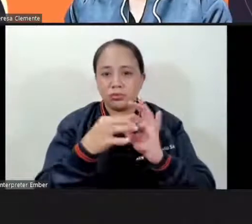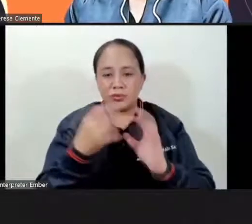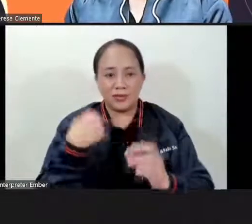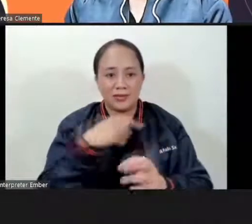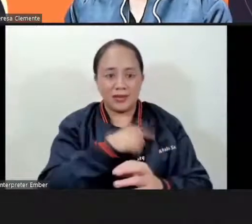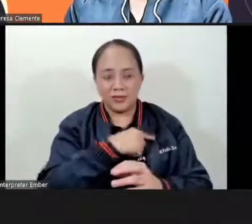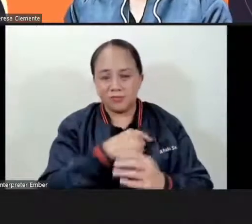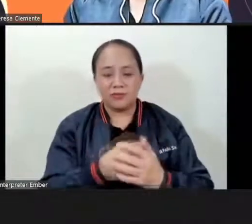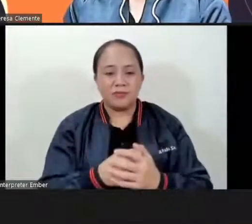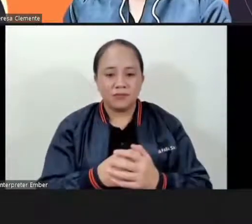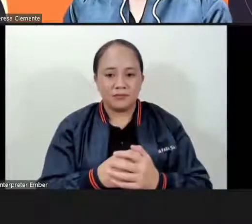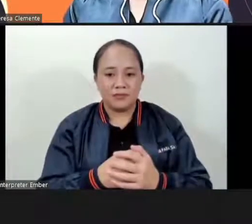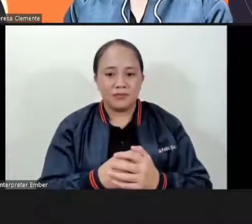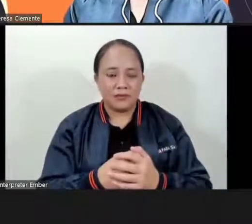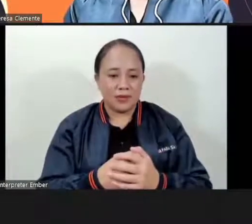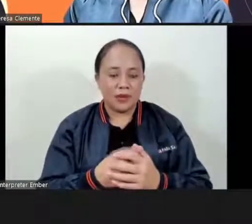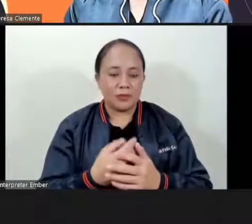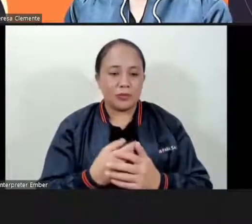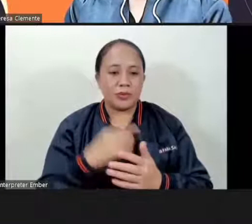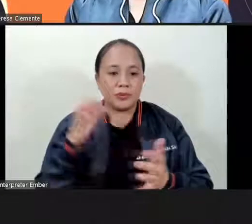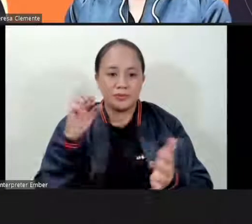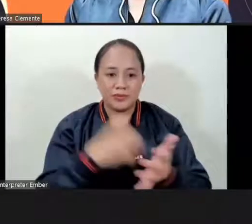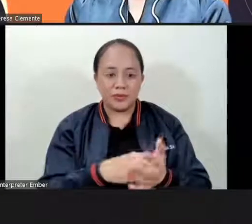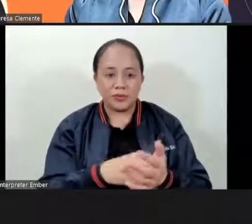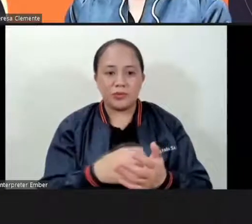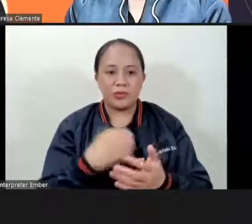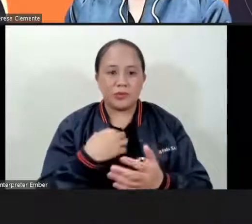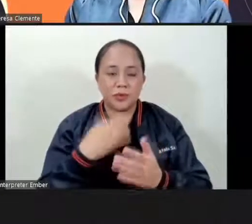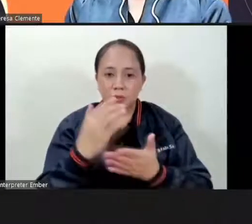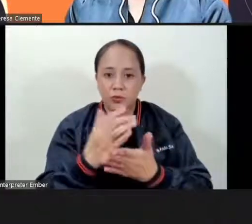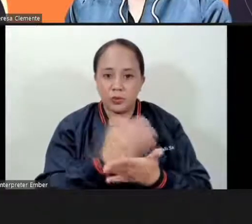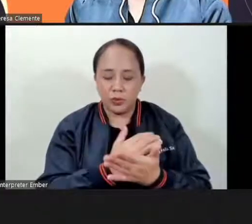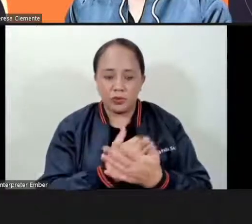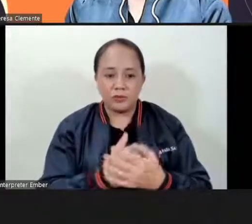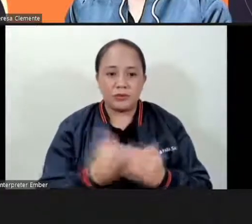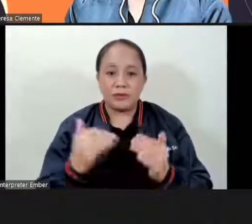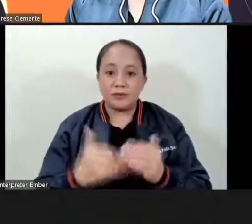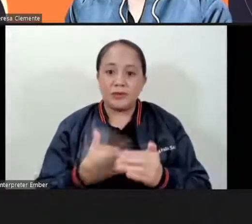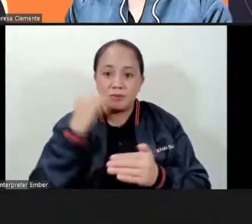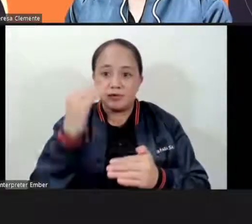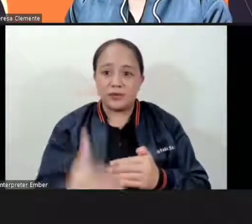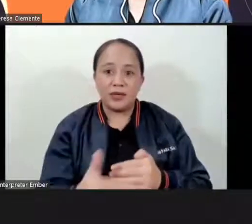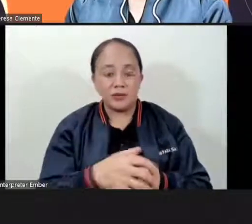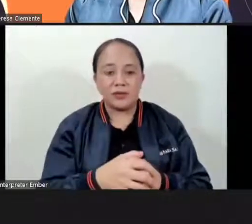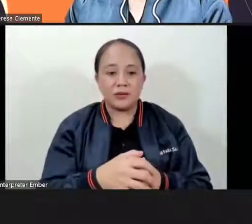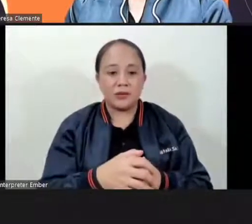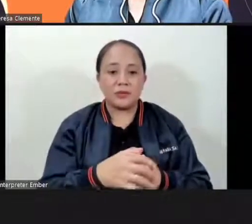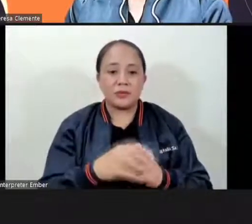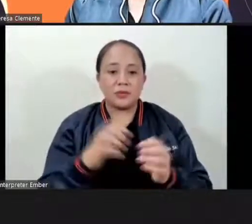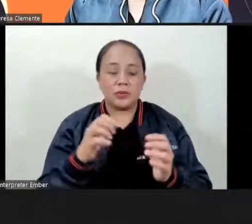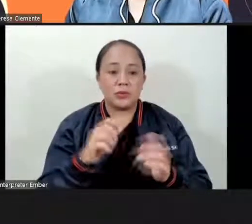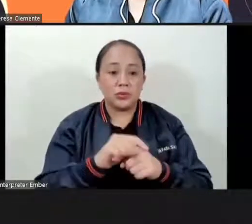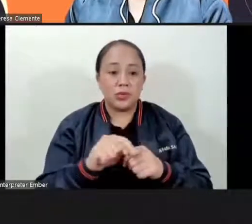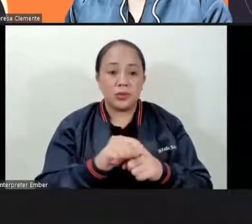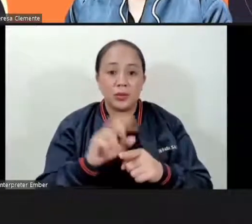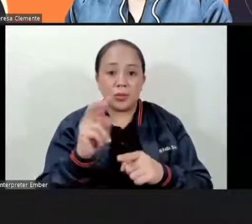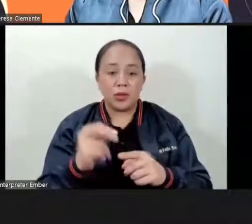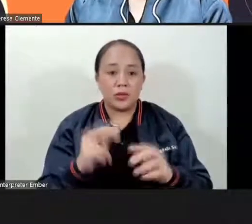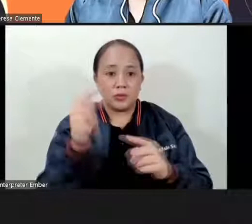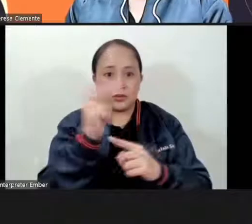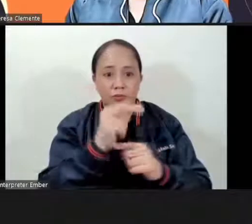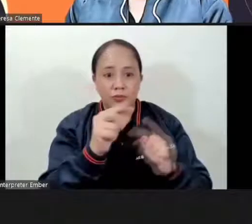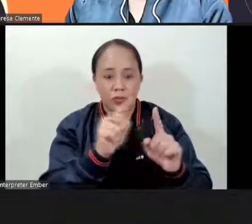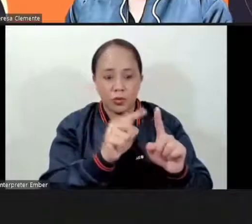and yan po, ma-enroll po kayo dun sa course. Bali, yung next na enrollment na training period is November 1